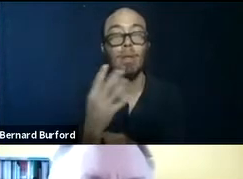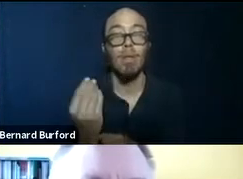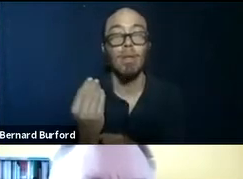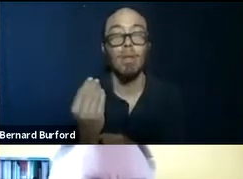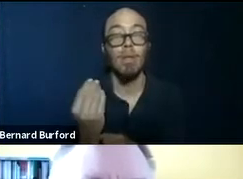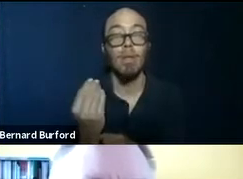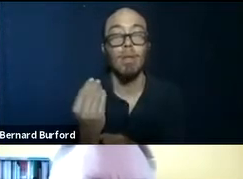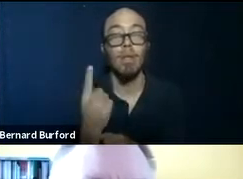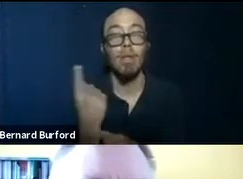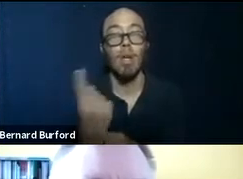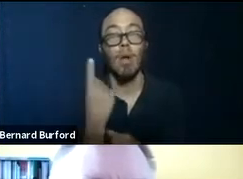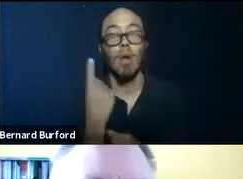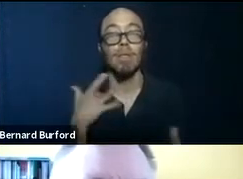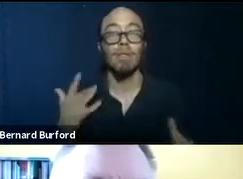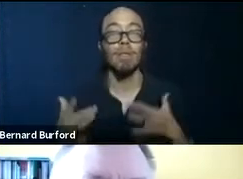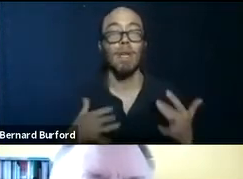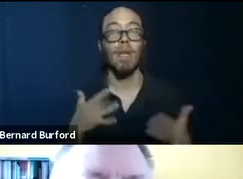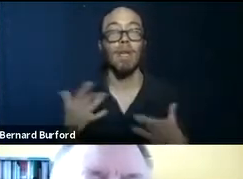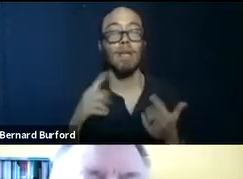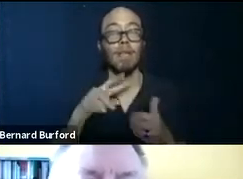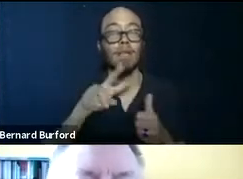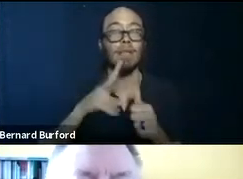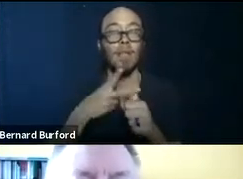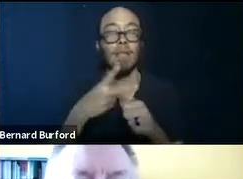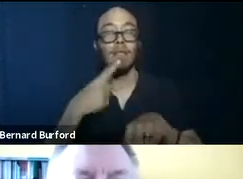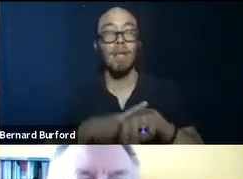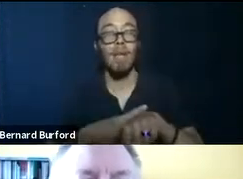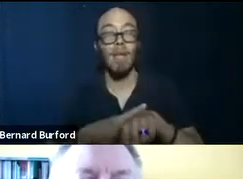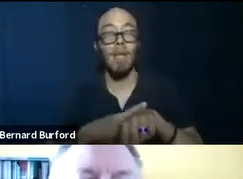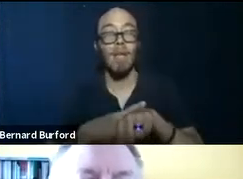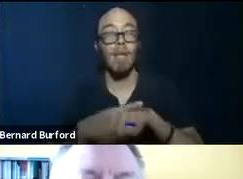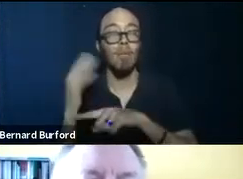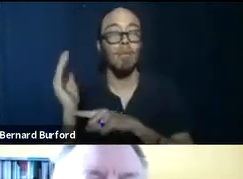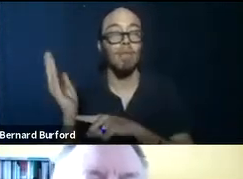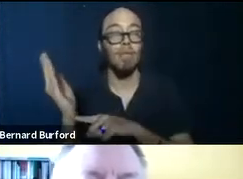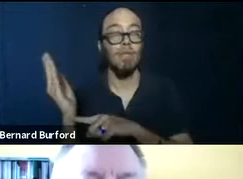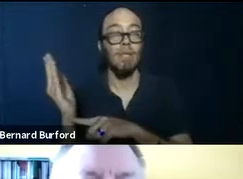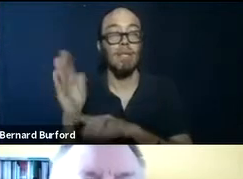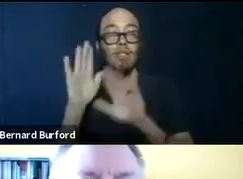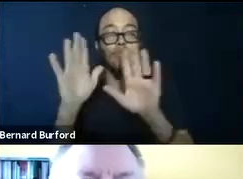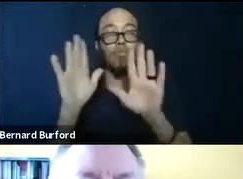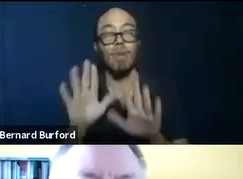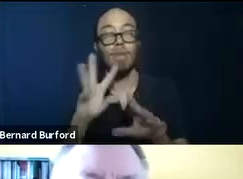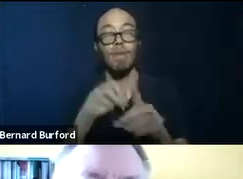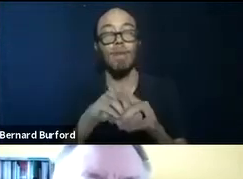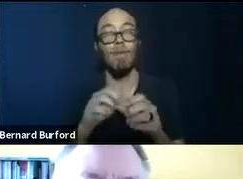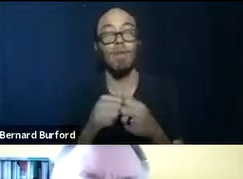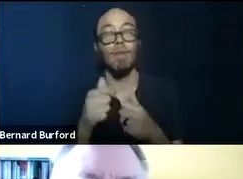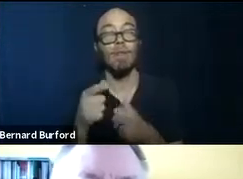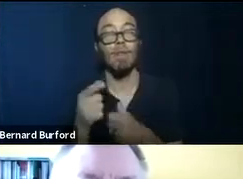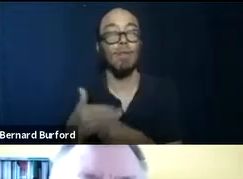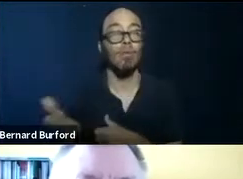It's always exciting for the second time, so I'm it's great to be with you.